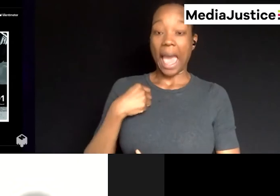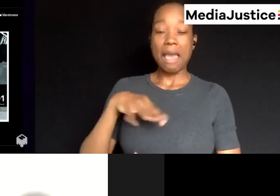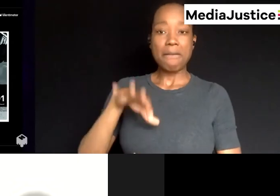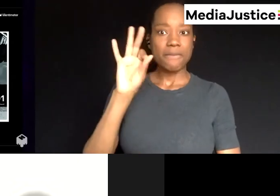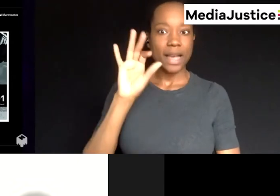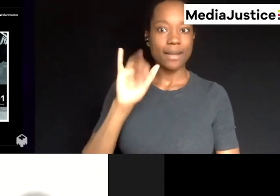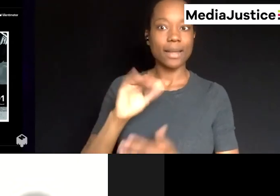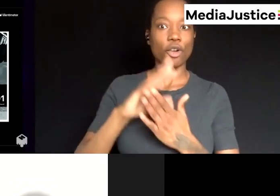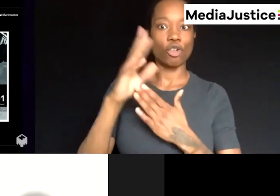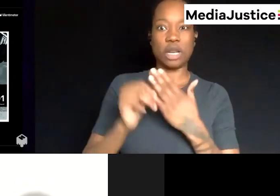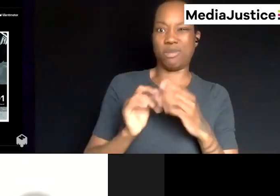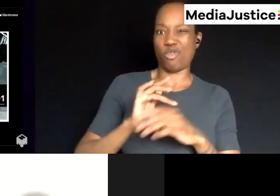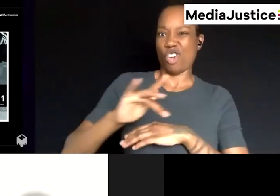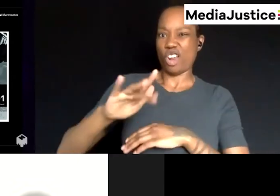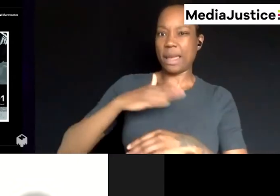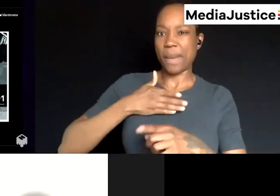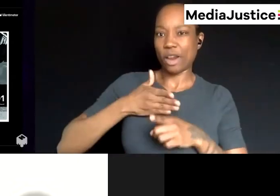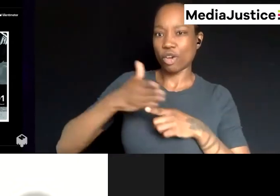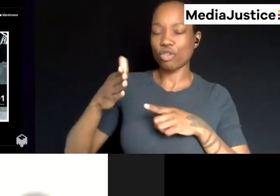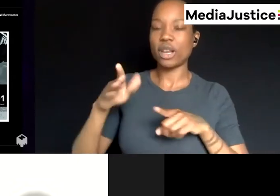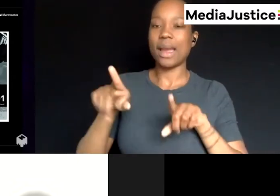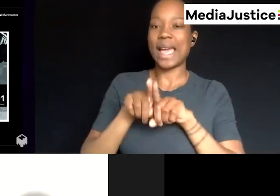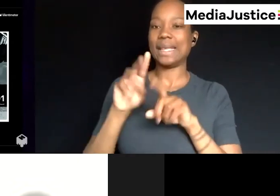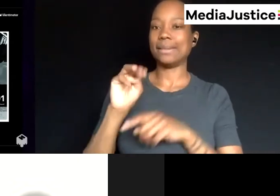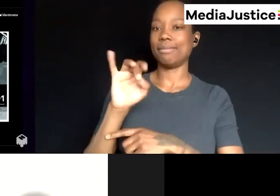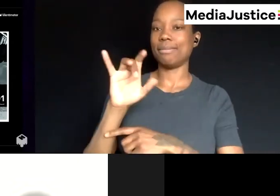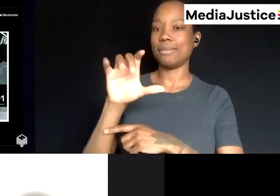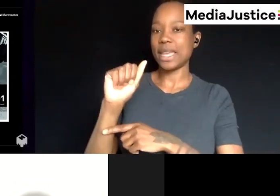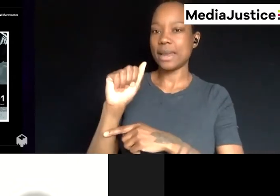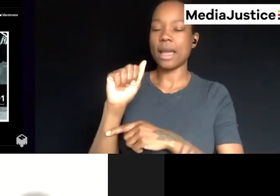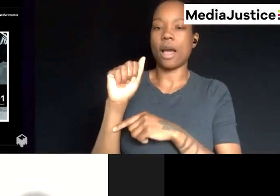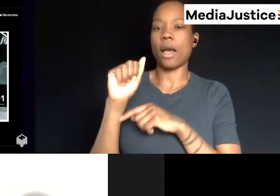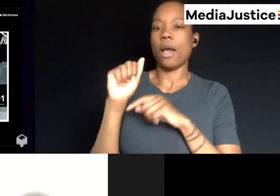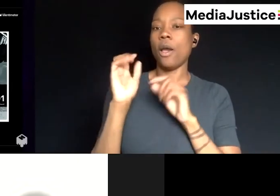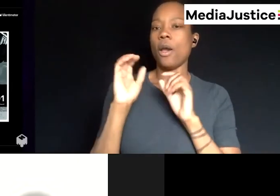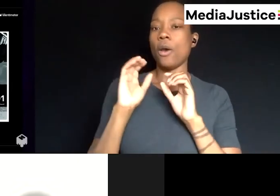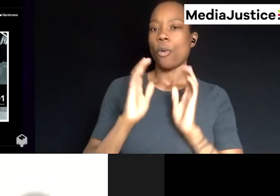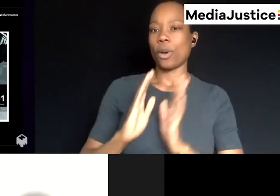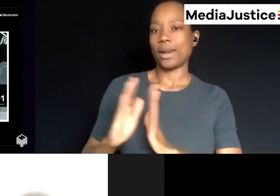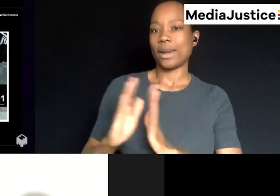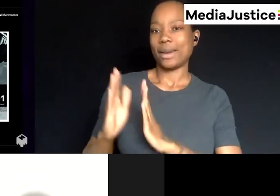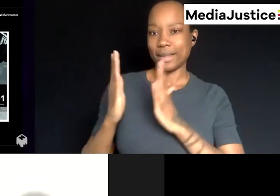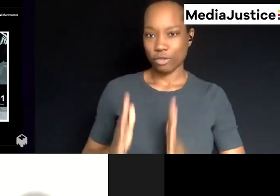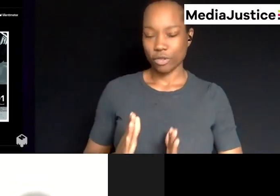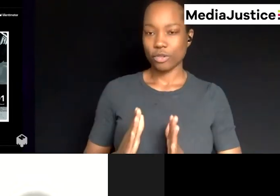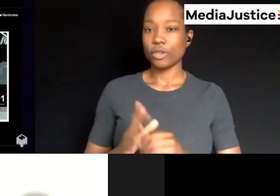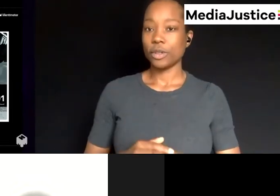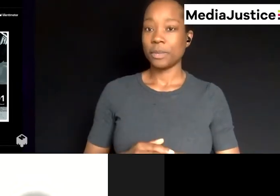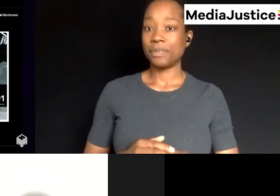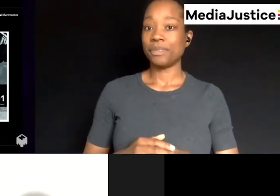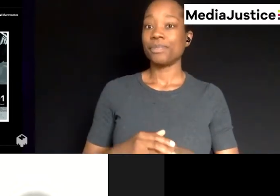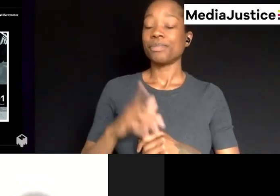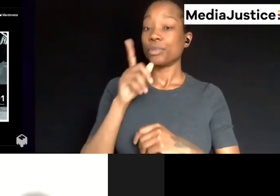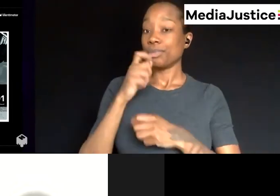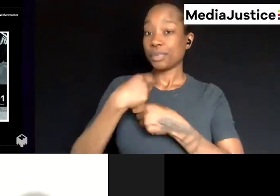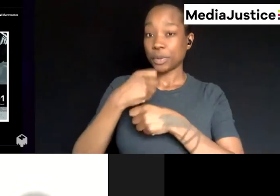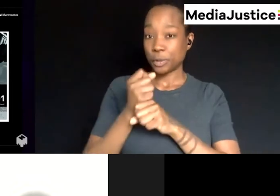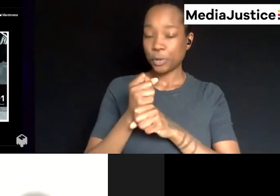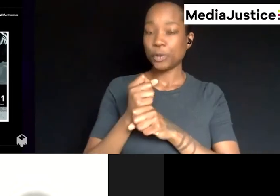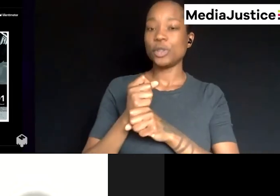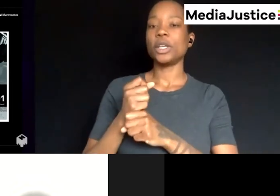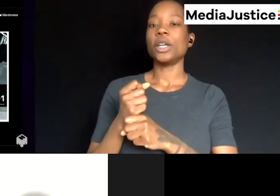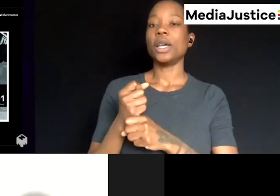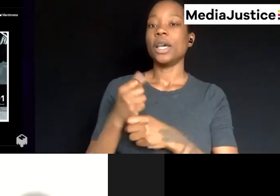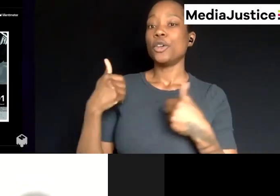in my career as a media organizer. It was produced by the Youth Media Council, which is what media justice